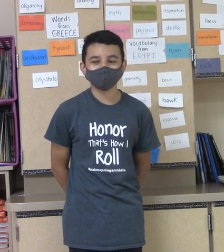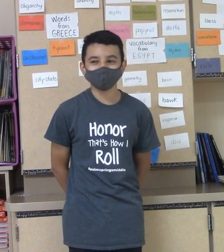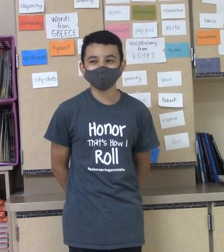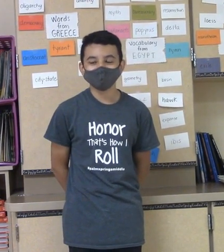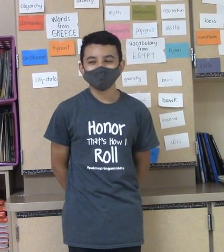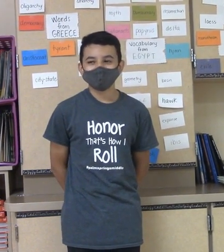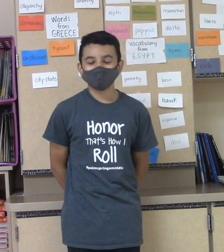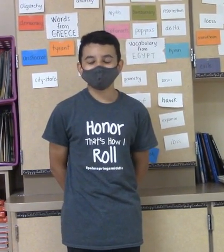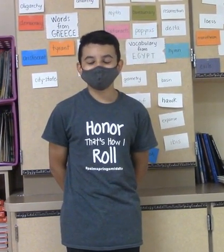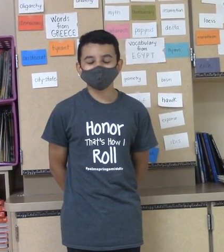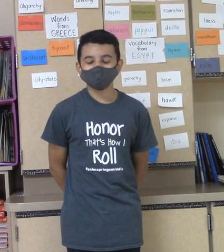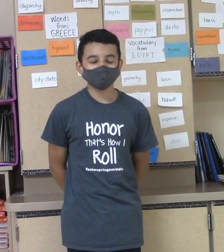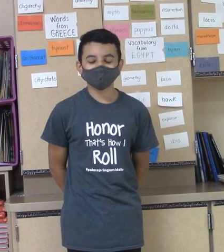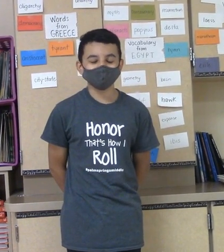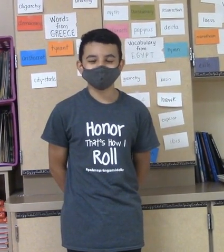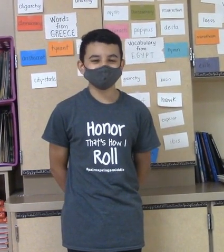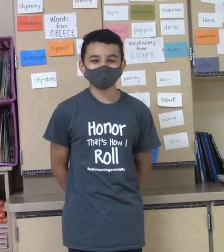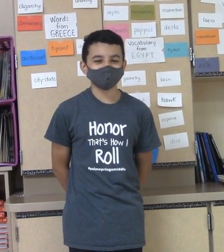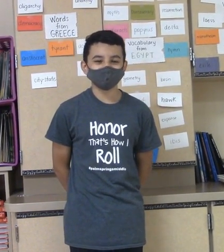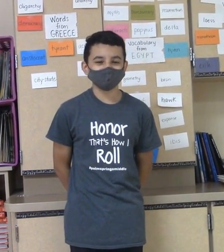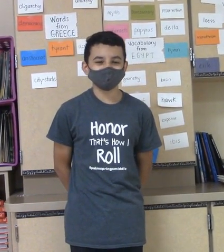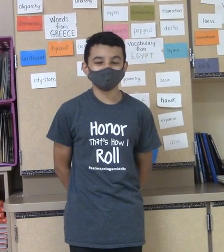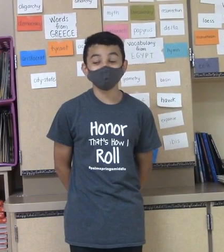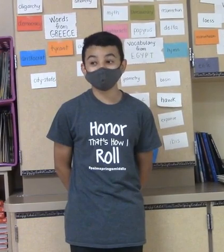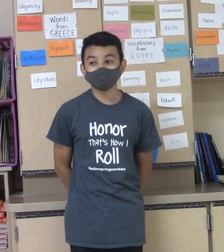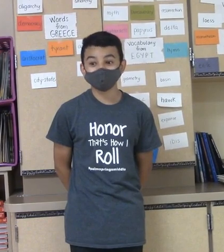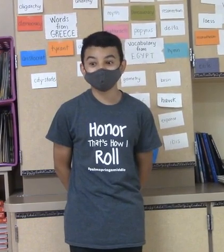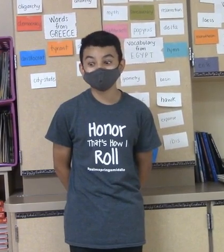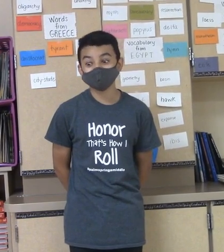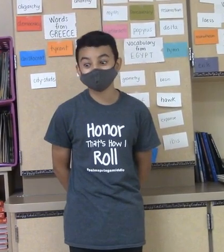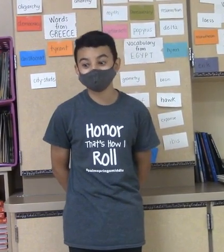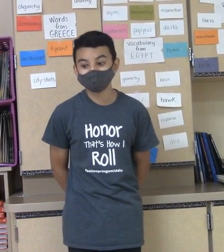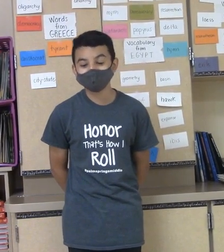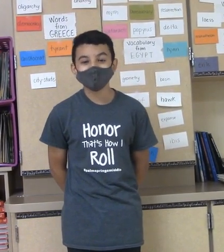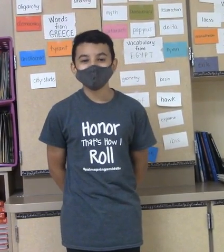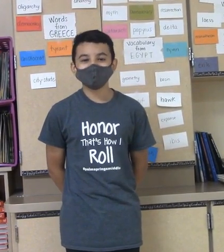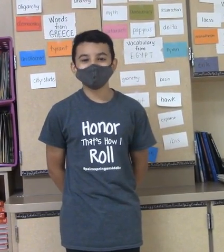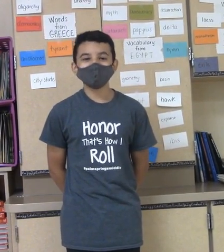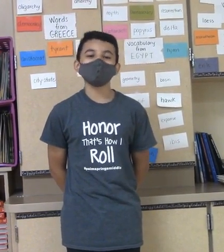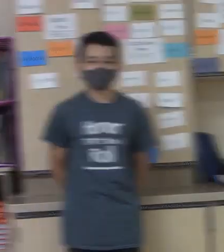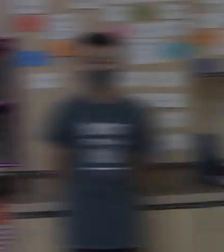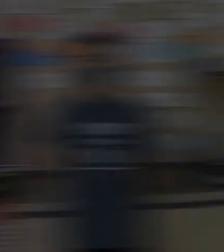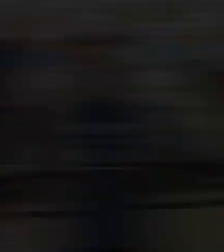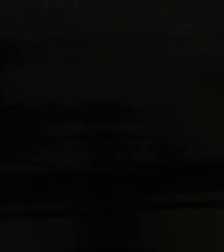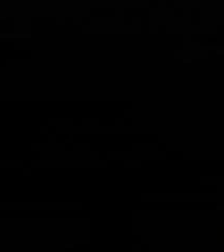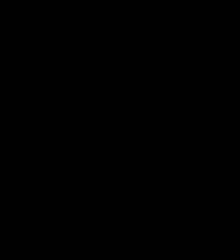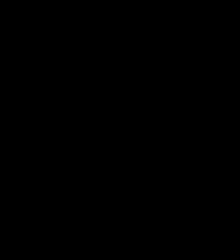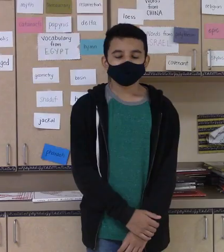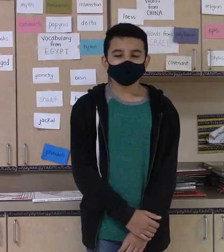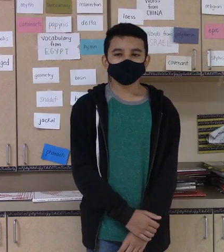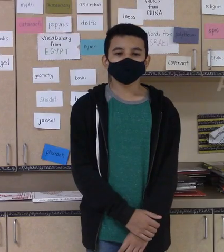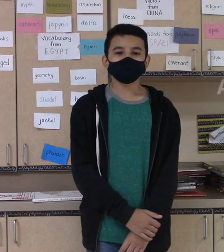to be new. The side effects are probably not going to be fun, especially for me, but I'll get over it